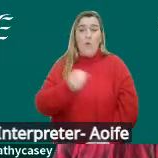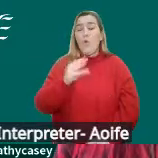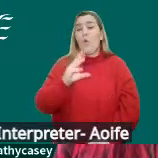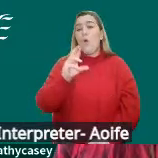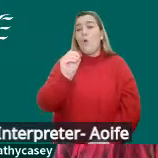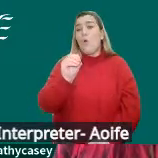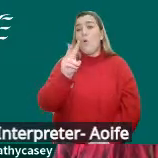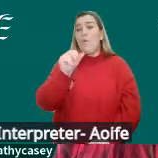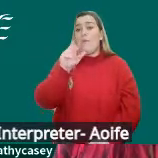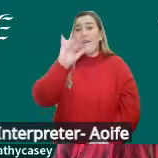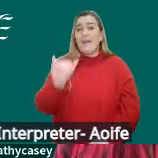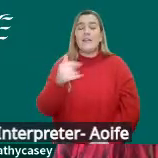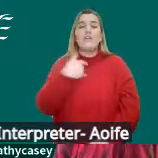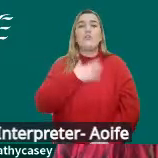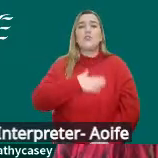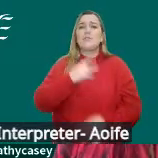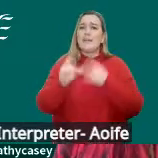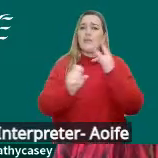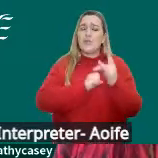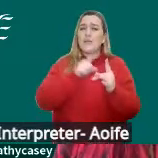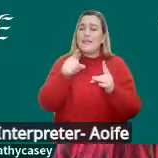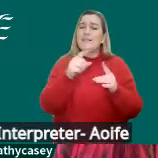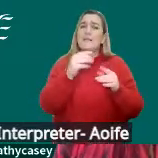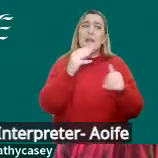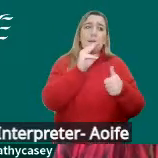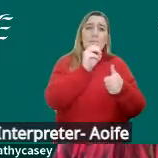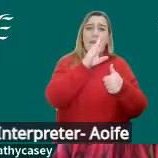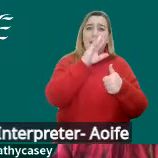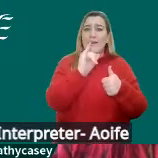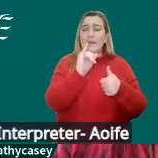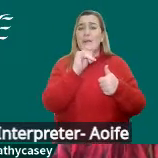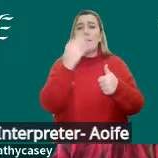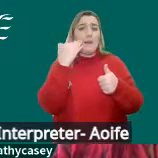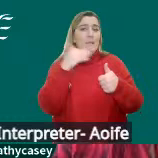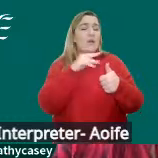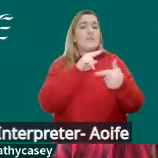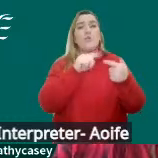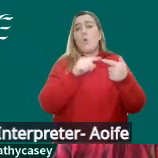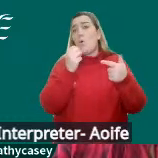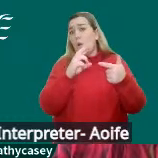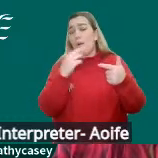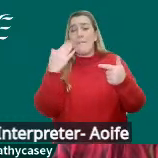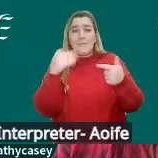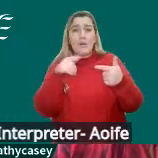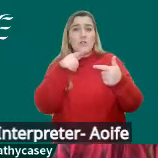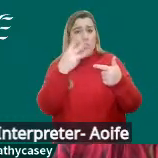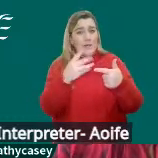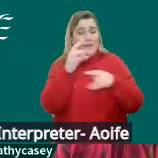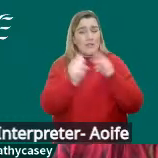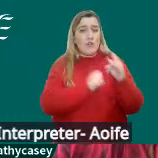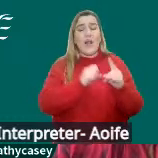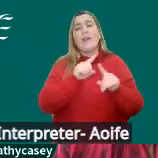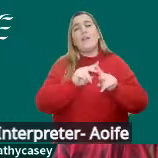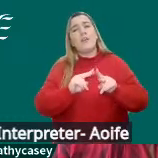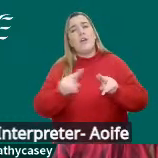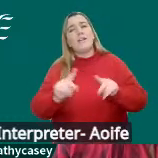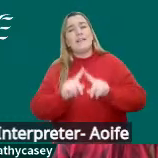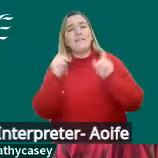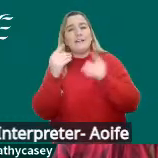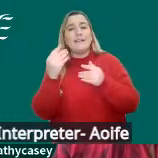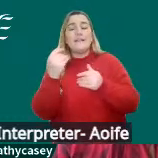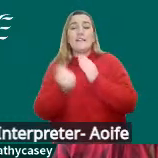perimenopausal bleeding and not an underlying abnormality. We're all very much aware of the flushes and sweats.